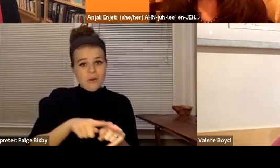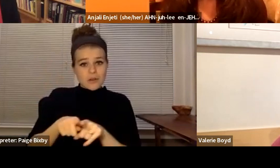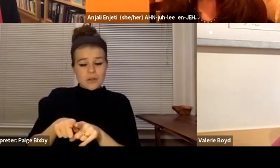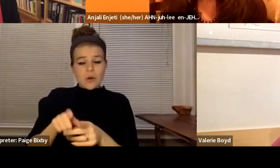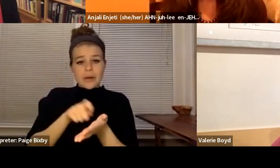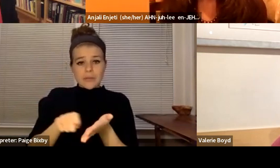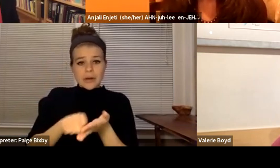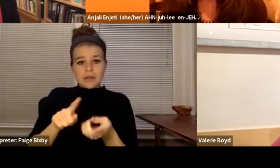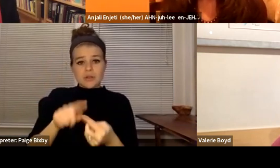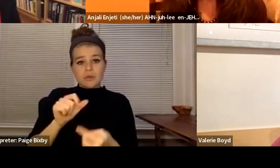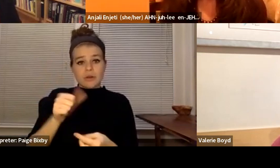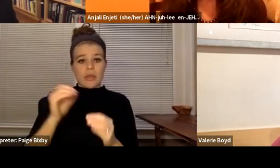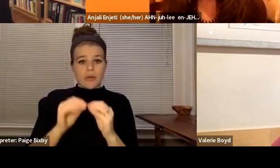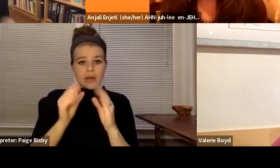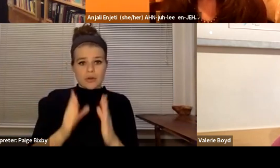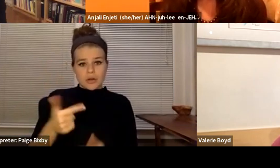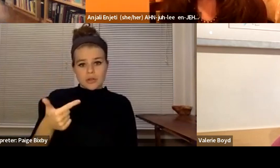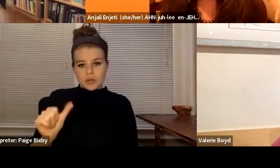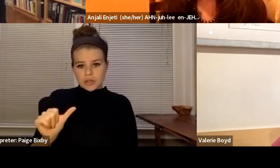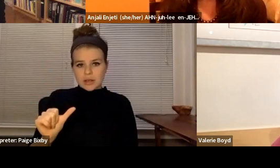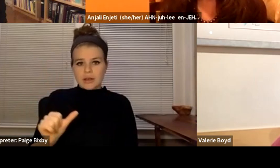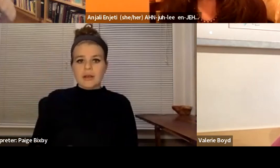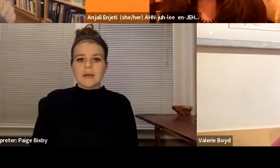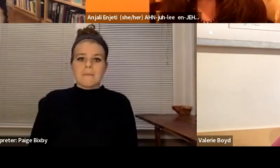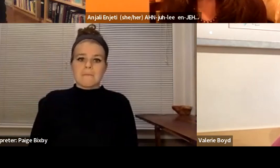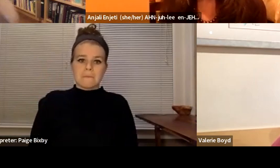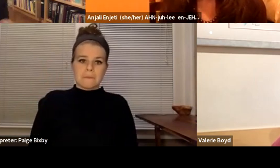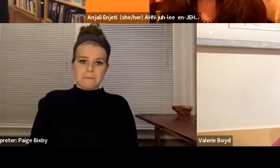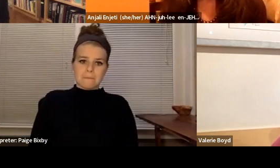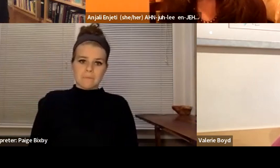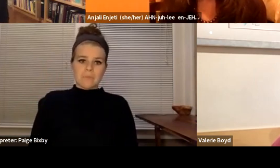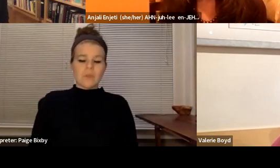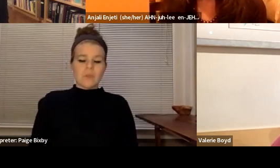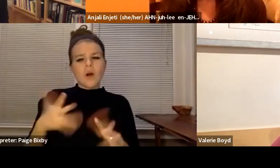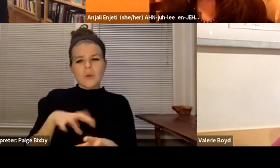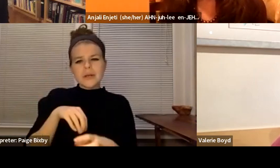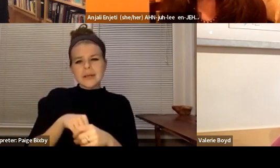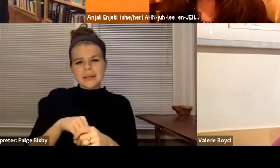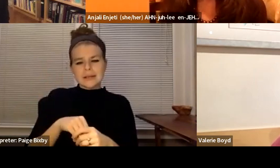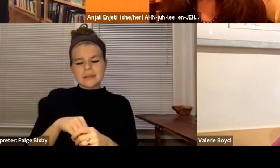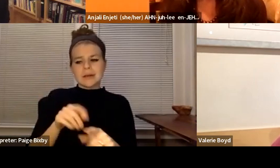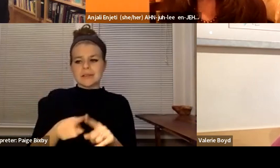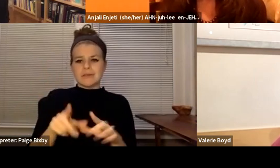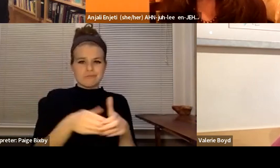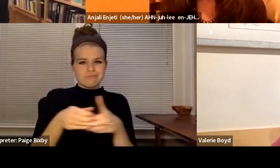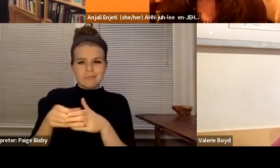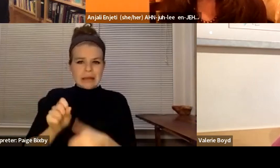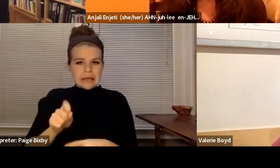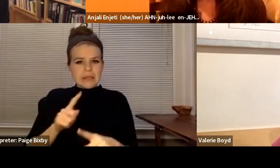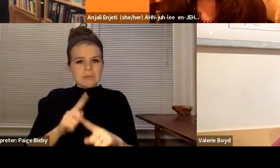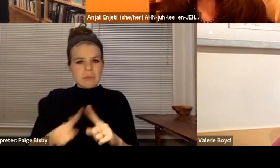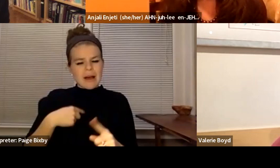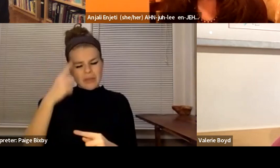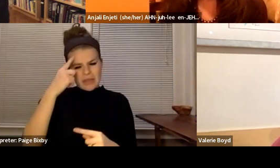written to another editor at Georgia. So it wasn't, we were already in certain circles, but I was thinking about